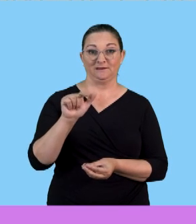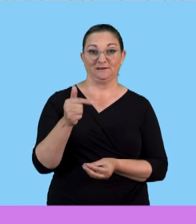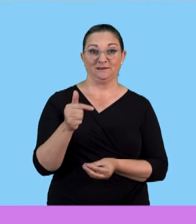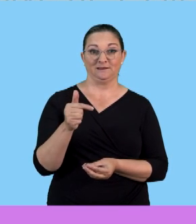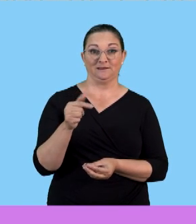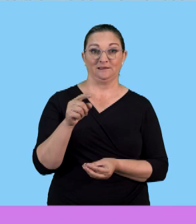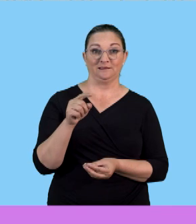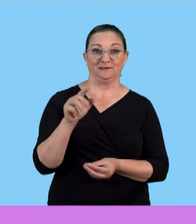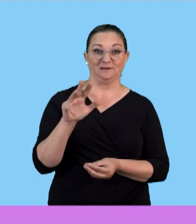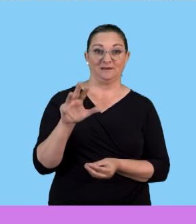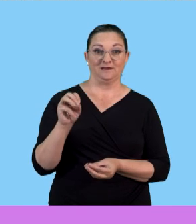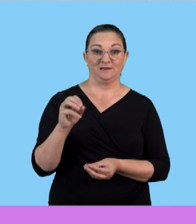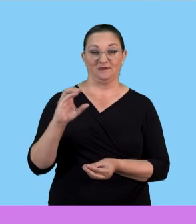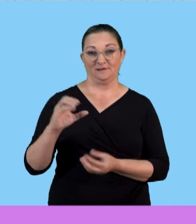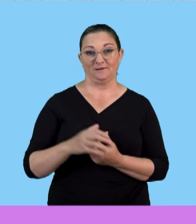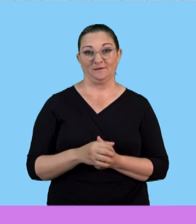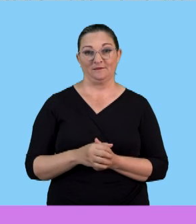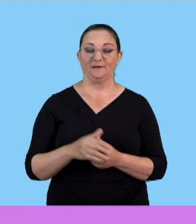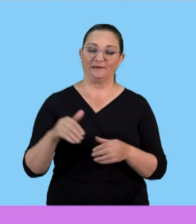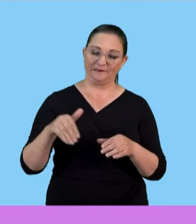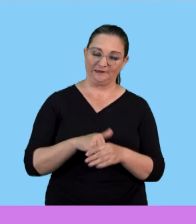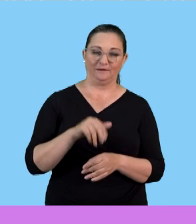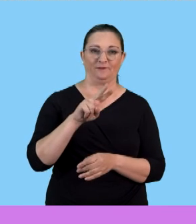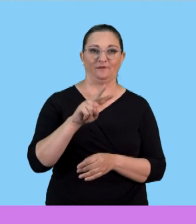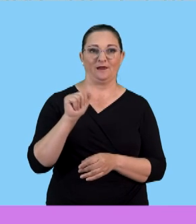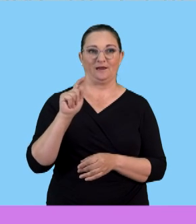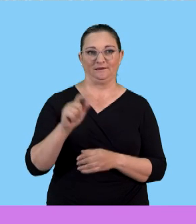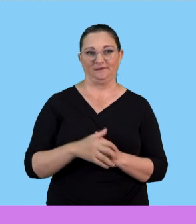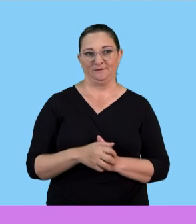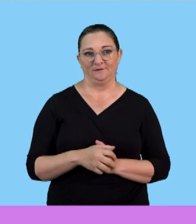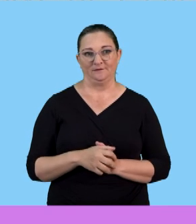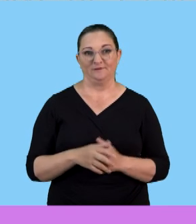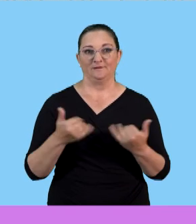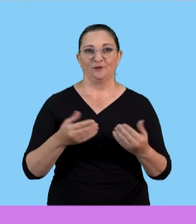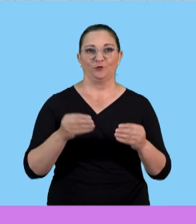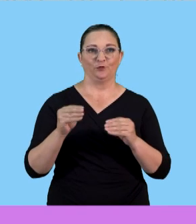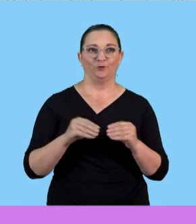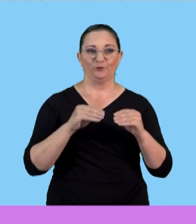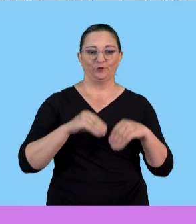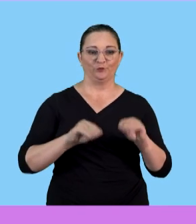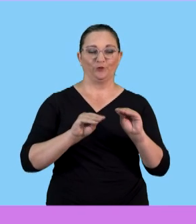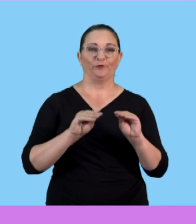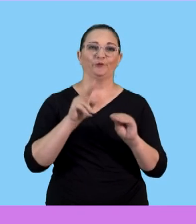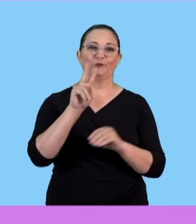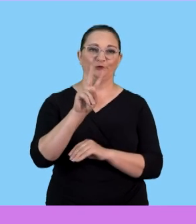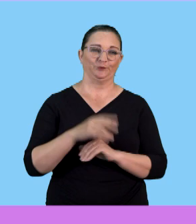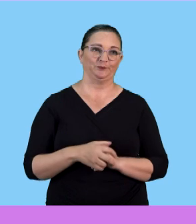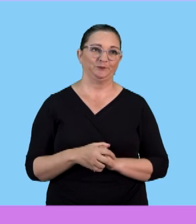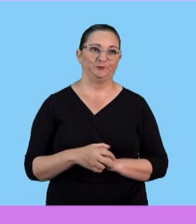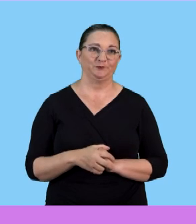696 Rand 90 cents, including VAT. Right, now we move to number